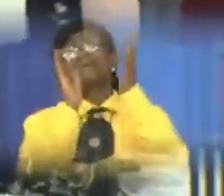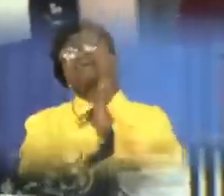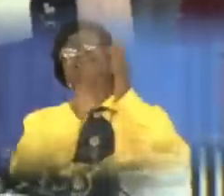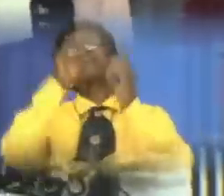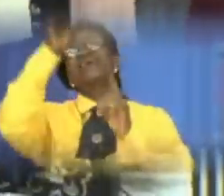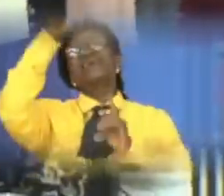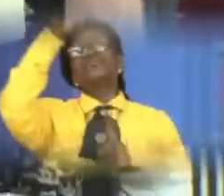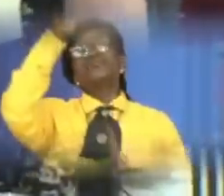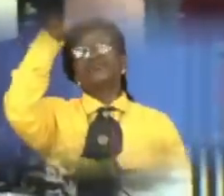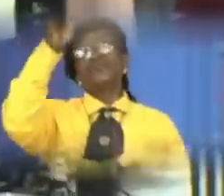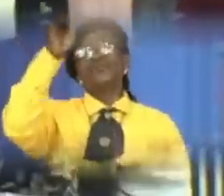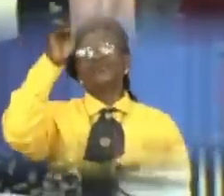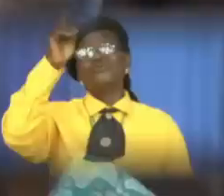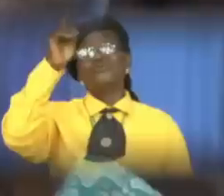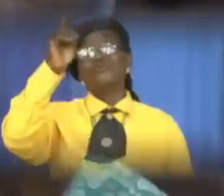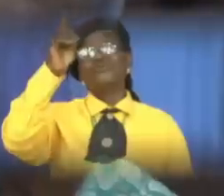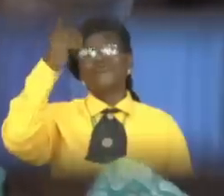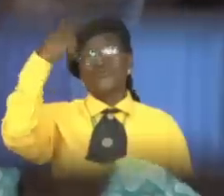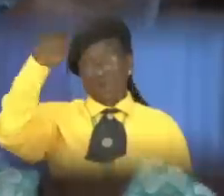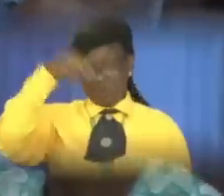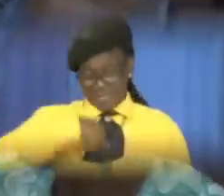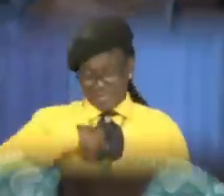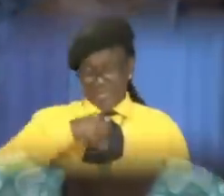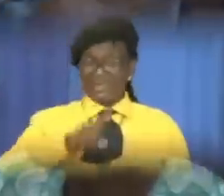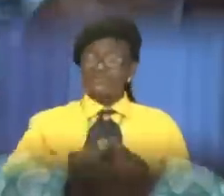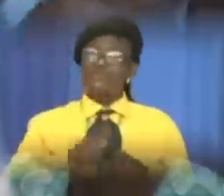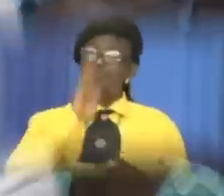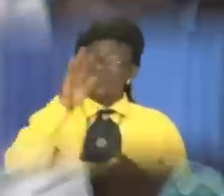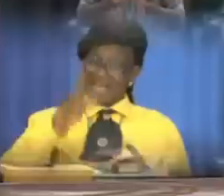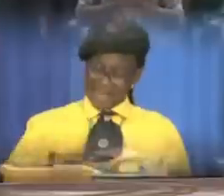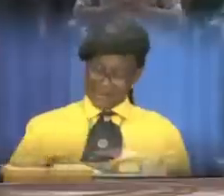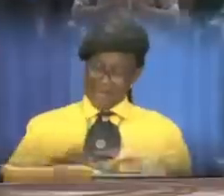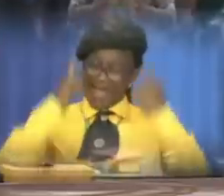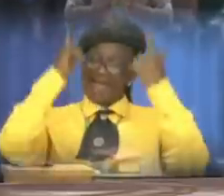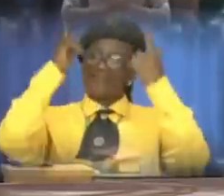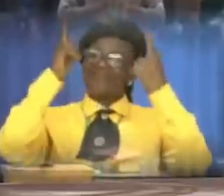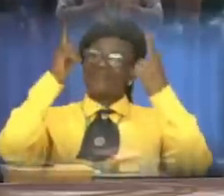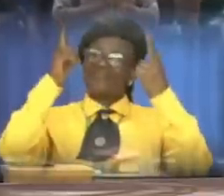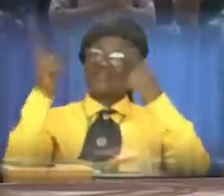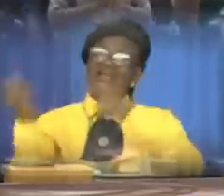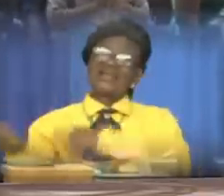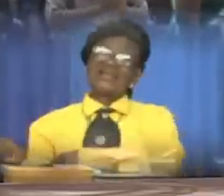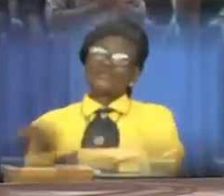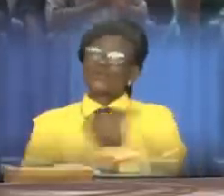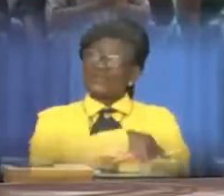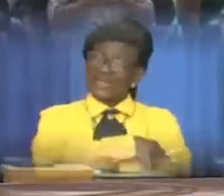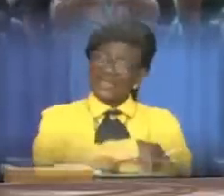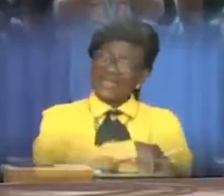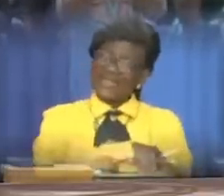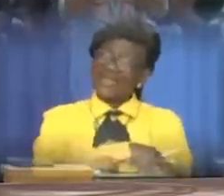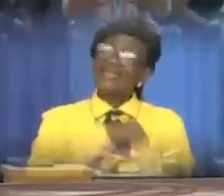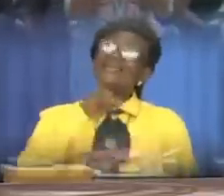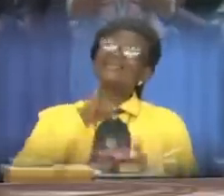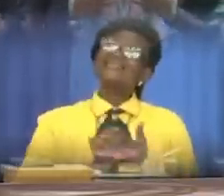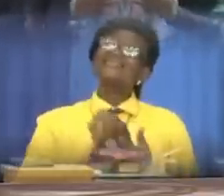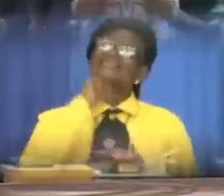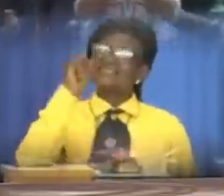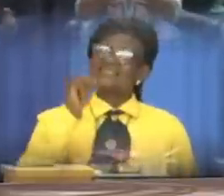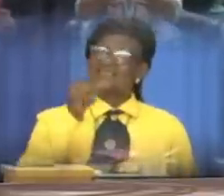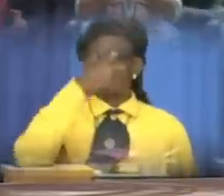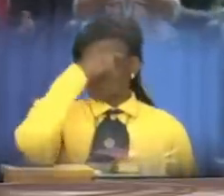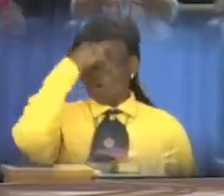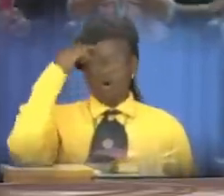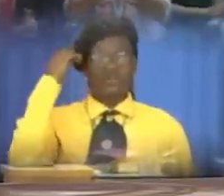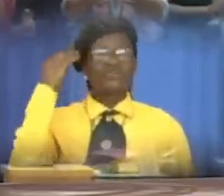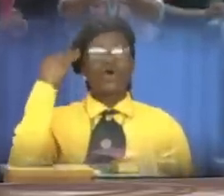If I'm alive today, it's because of you. It's because of your mercy. Oh, Lord, thank you.